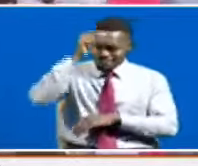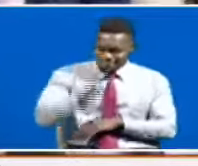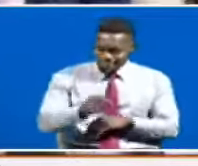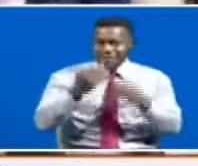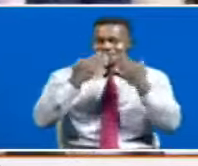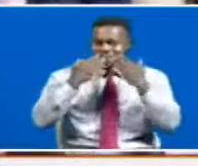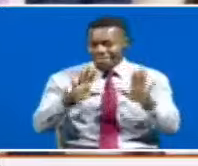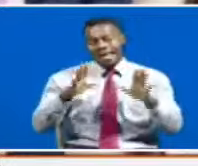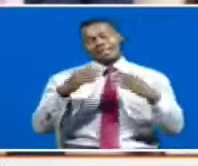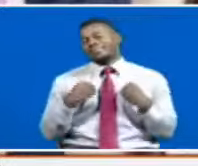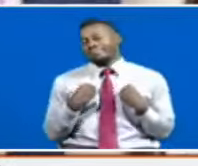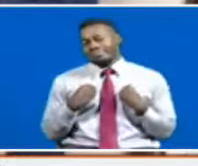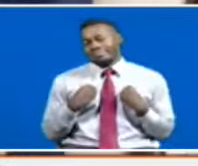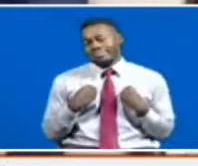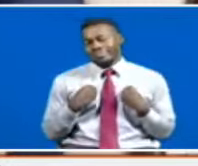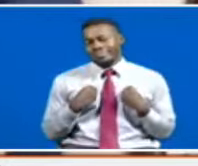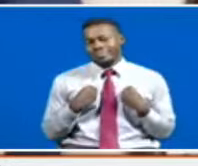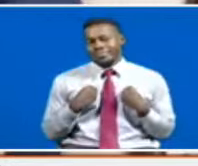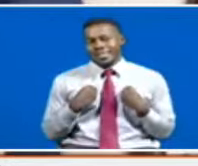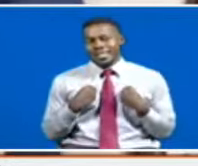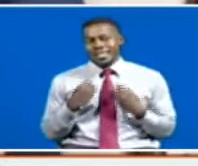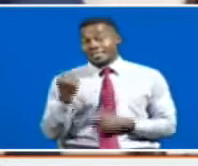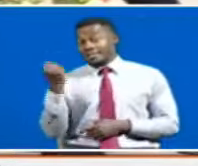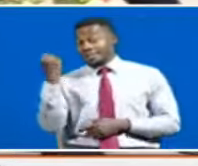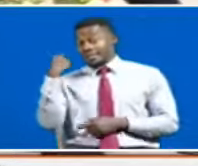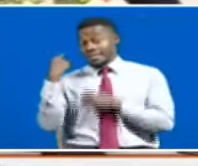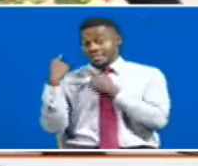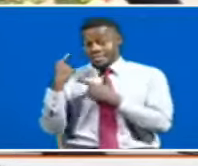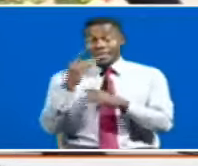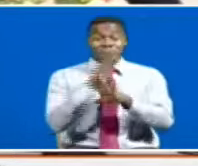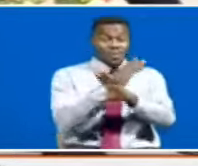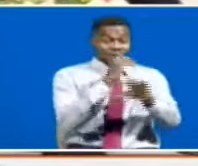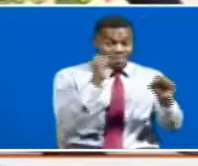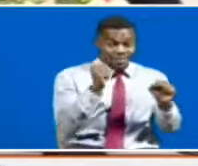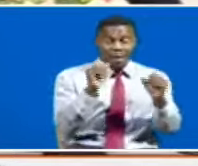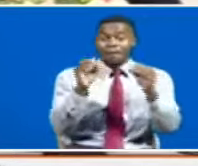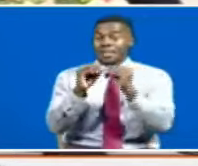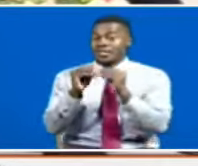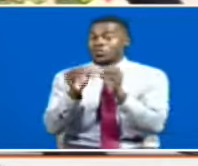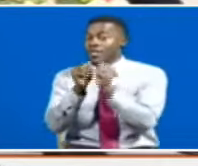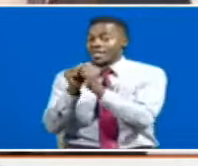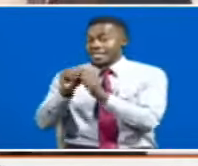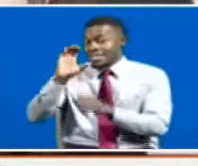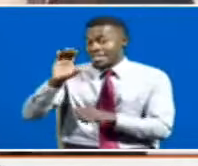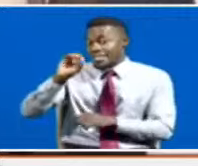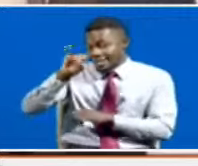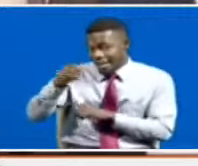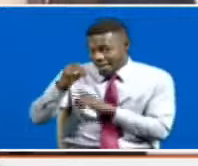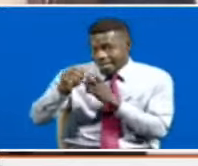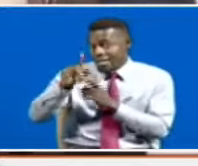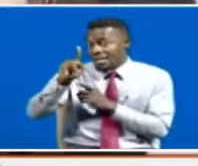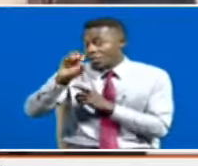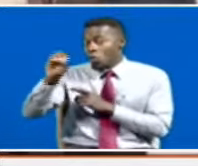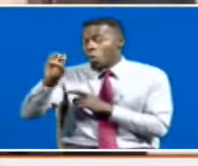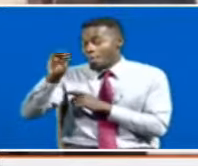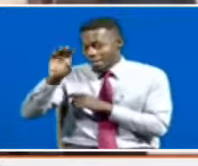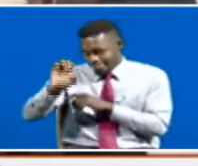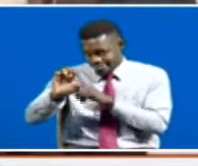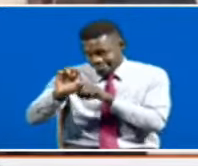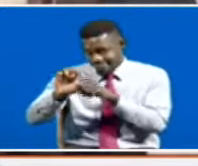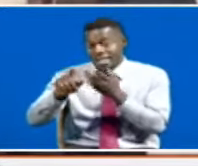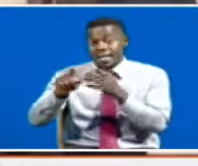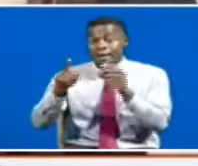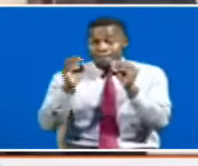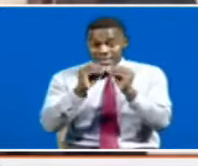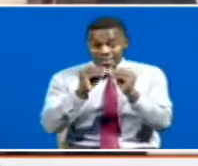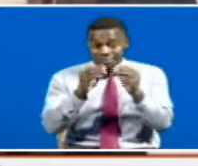wao. Early this week, the president held a meeting with a team from the judiciary led by Chief Justice Martha Koome. The meeting was